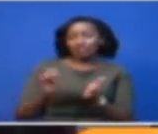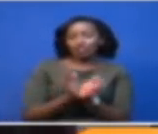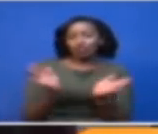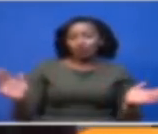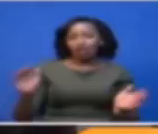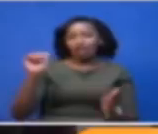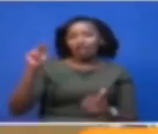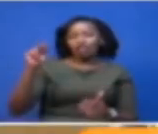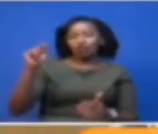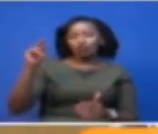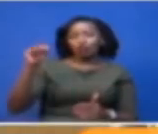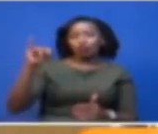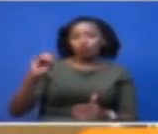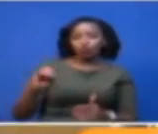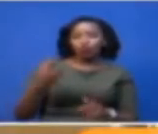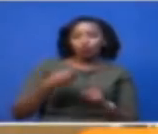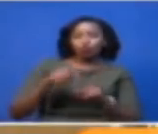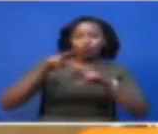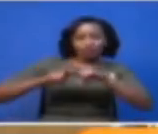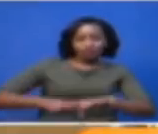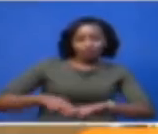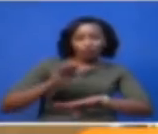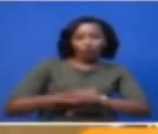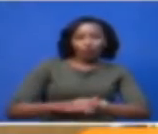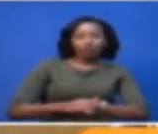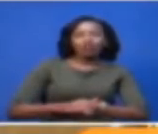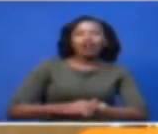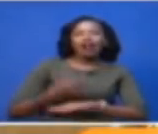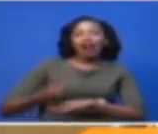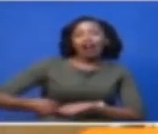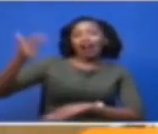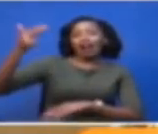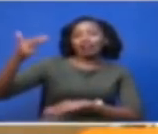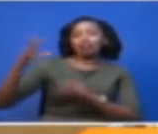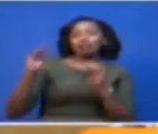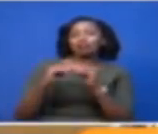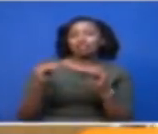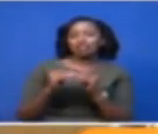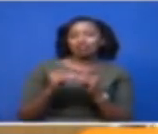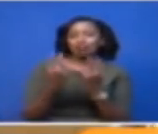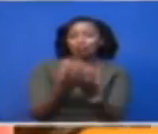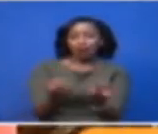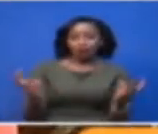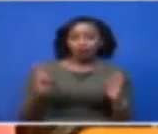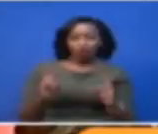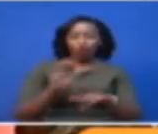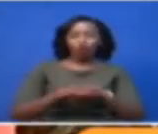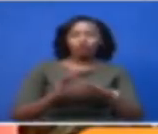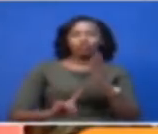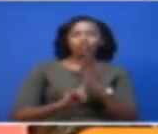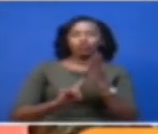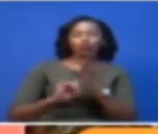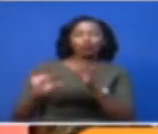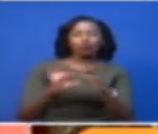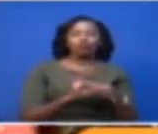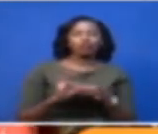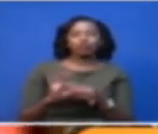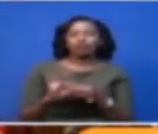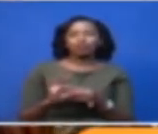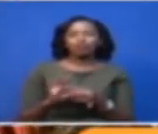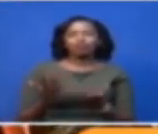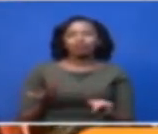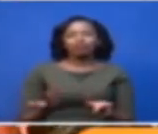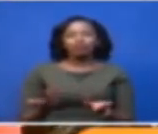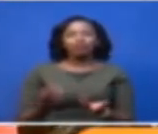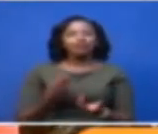Antonio Guterres to sit on a high-level panel on digital cooperation. Jack Ma is there, Melinda Gates is